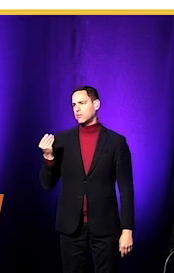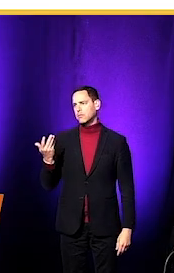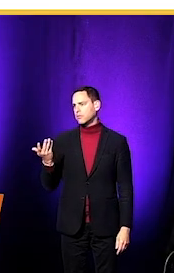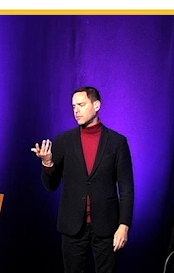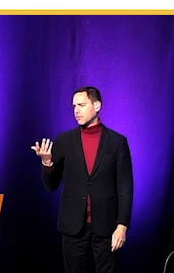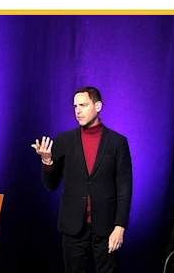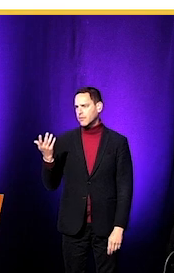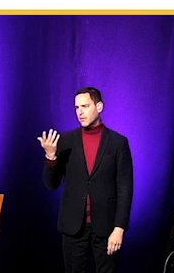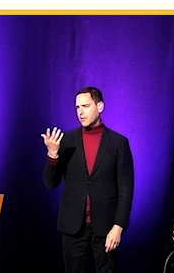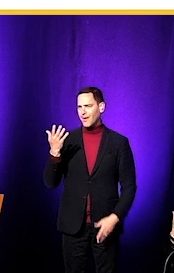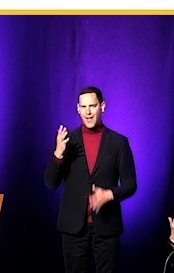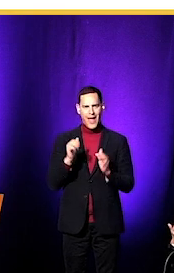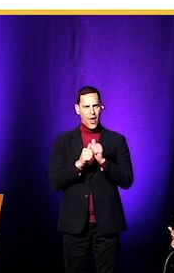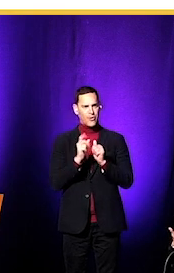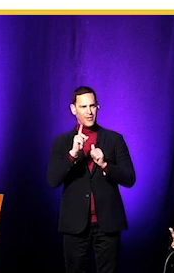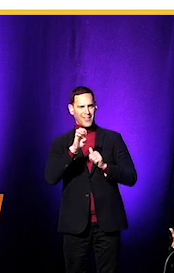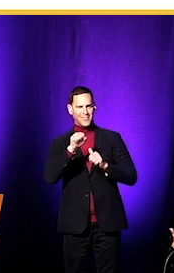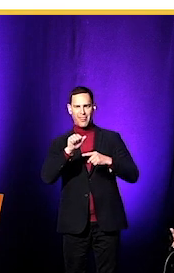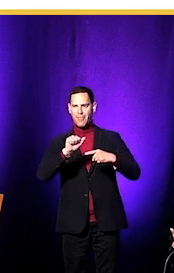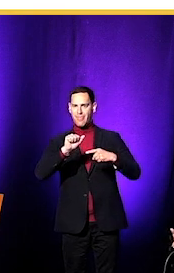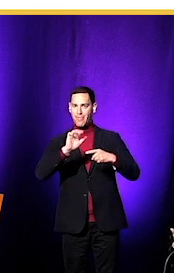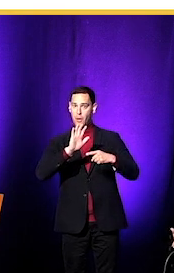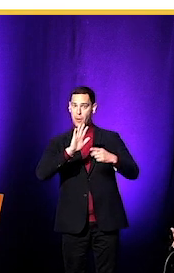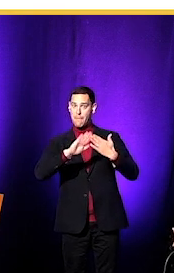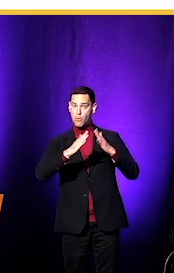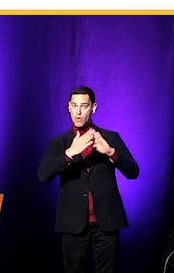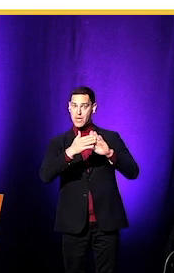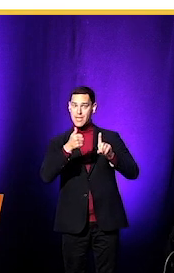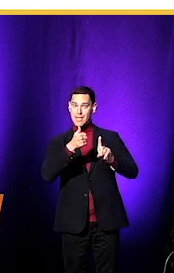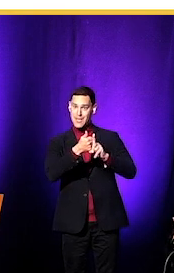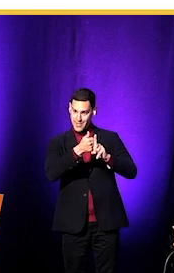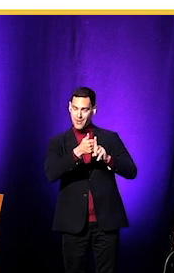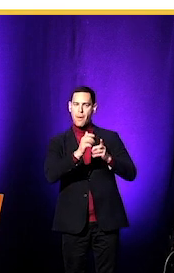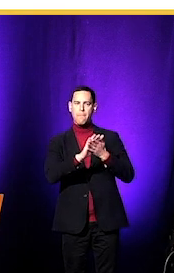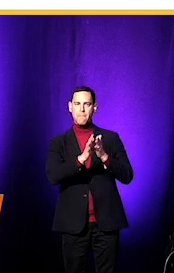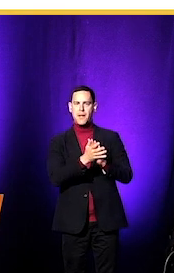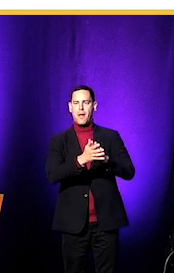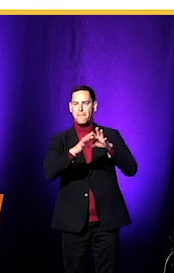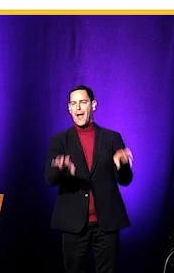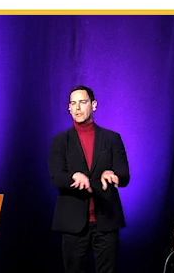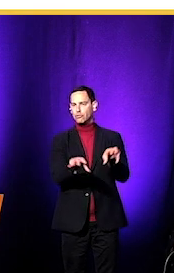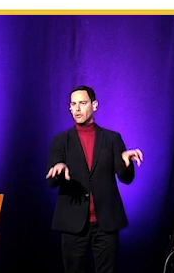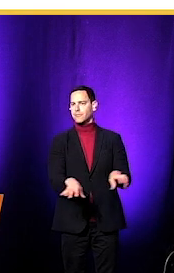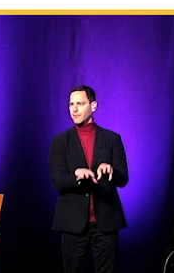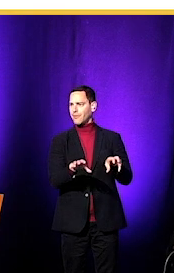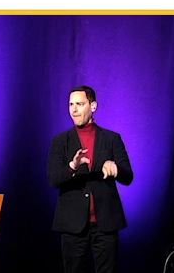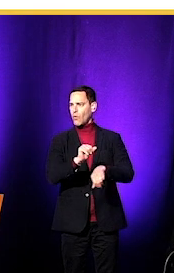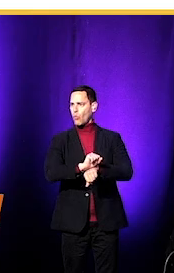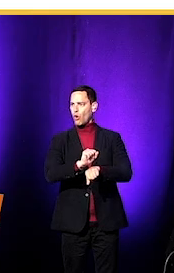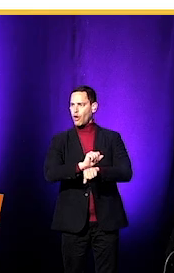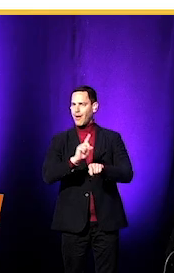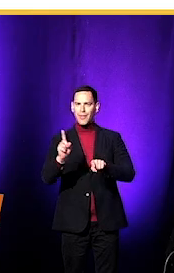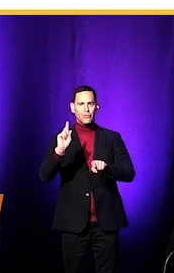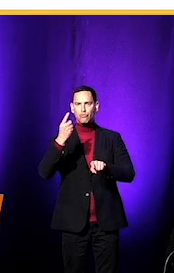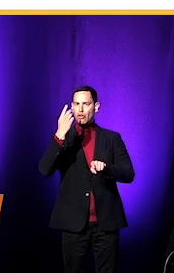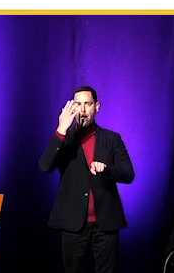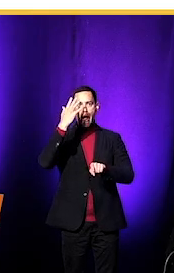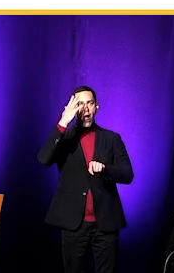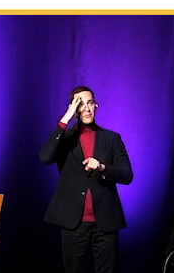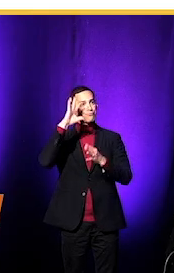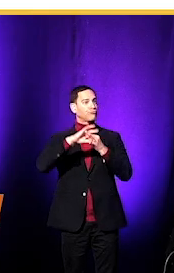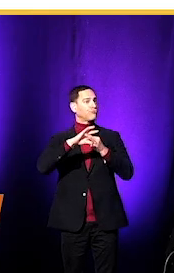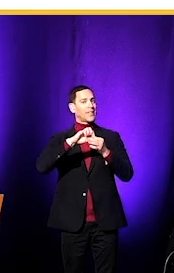apprenticeship for people to do this different kind of work, that it becomes part of a habit of mind and habit of practice? That's, to me,